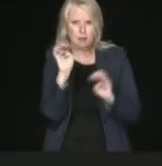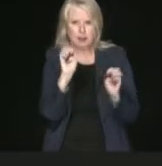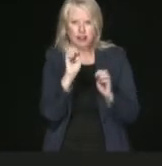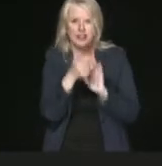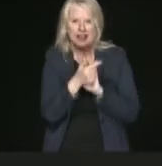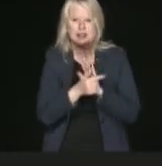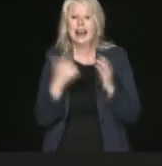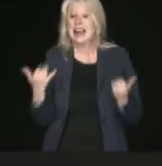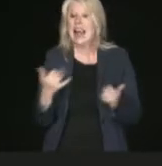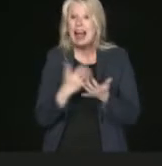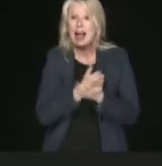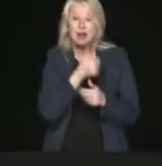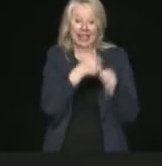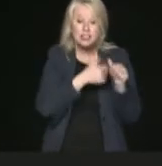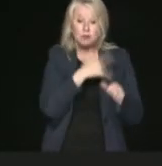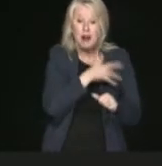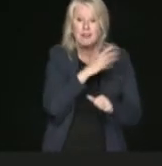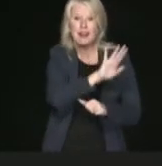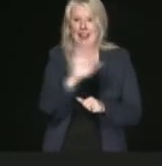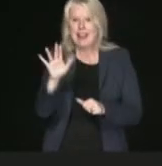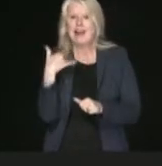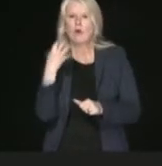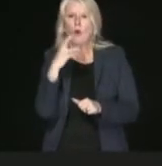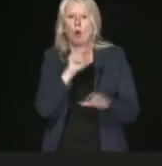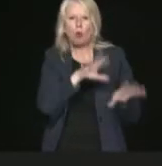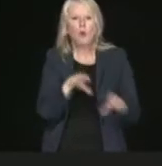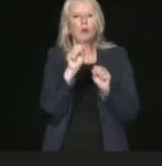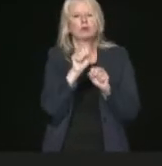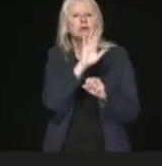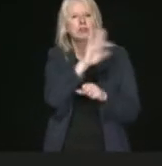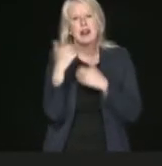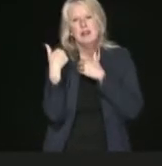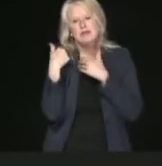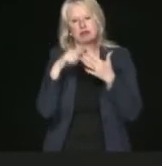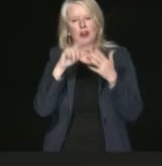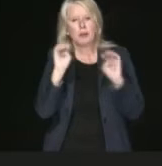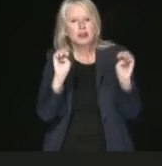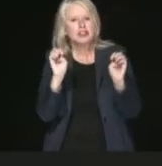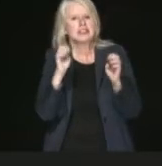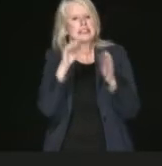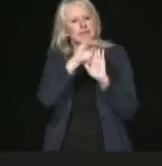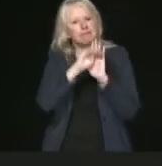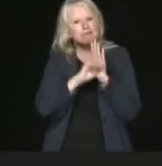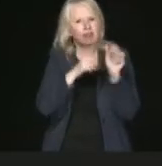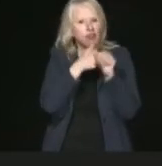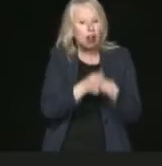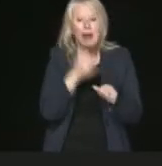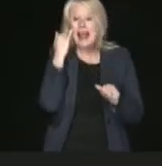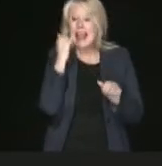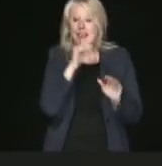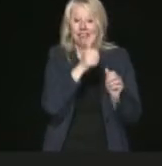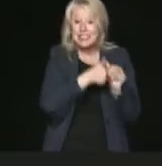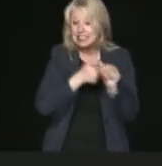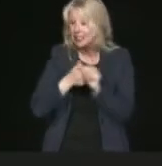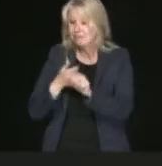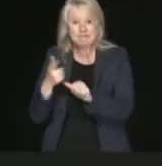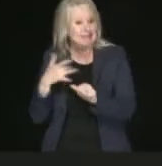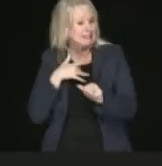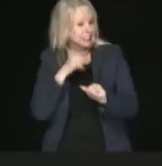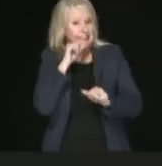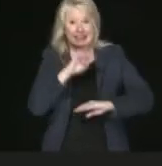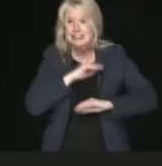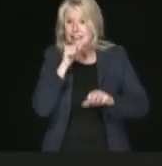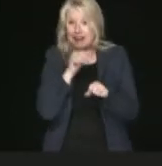have emergency measures acts that they have enacted, and if those acts do not suffice,